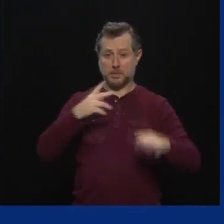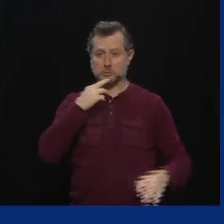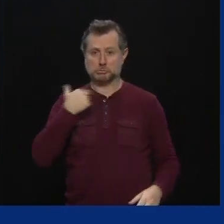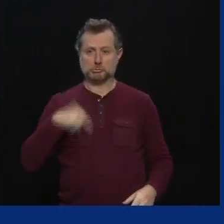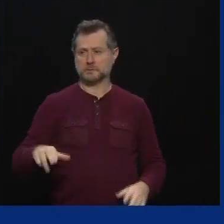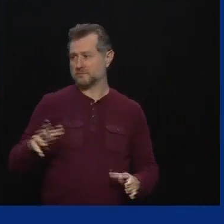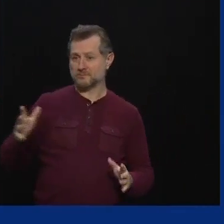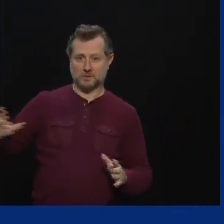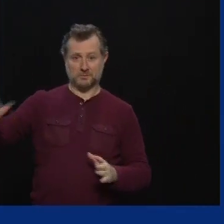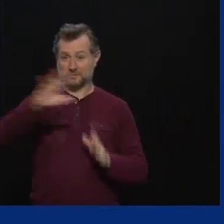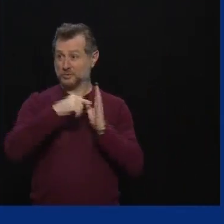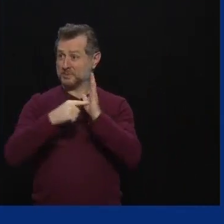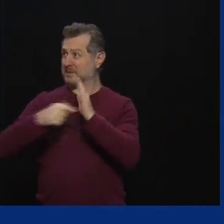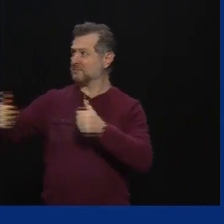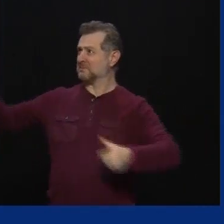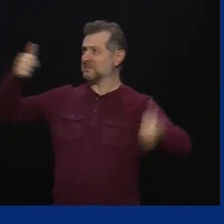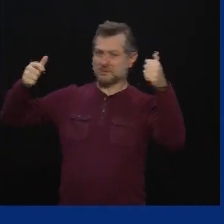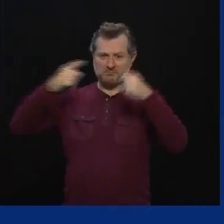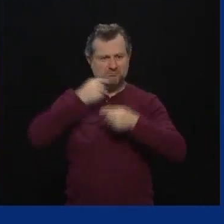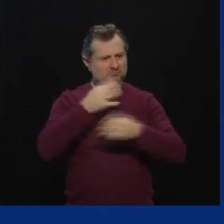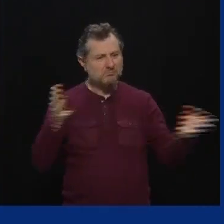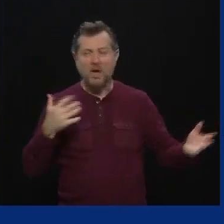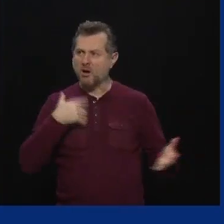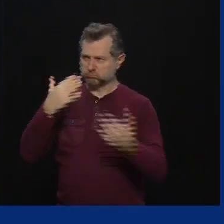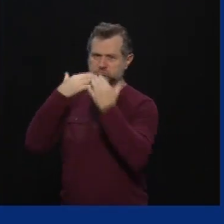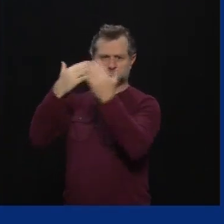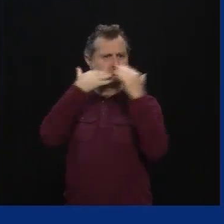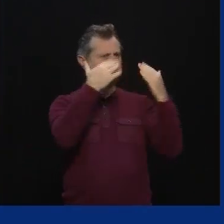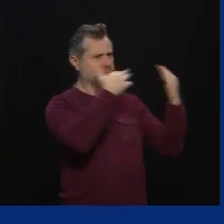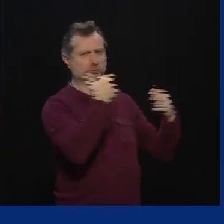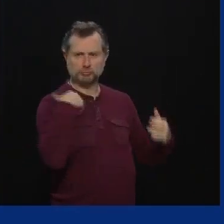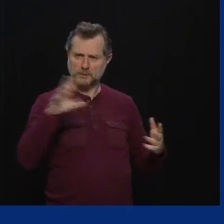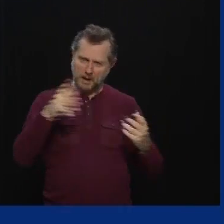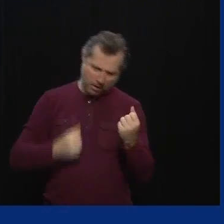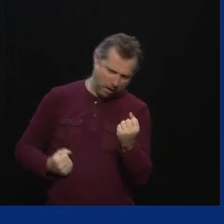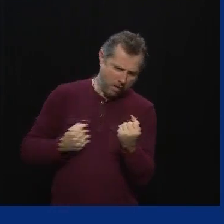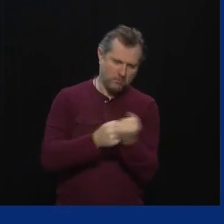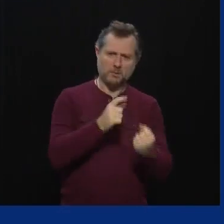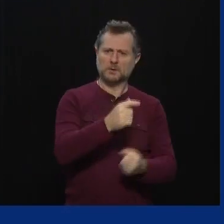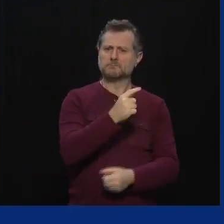thank the faith leaders for doing this. They have stepped up. I have heard from all of them that they